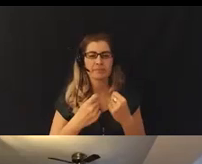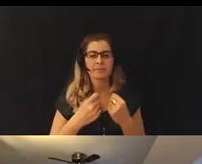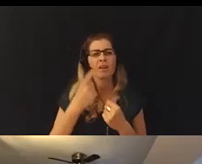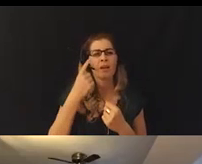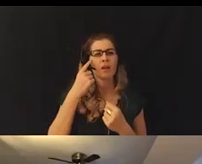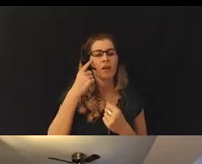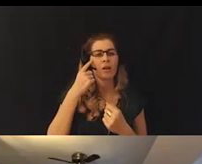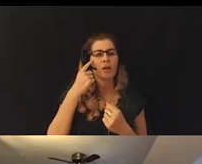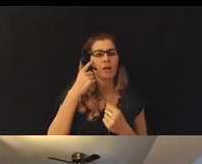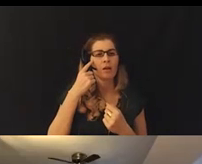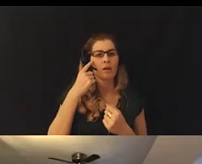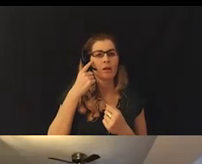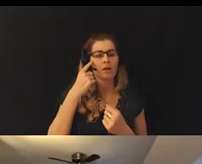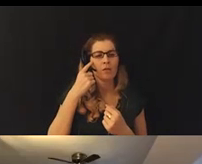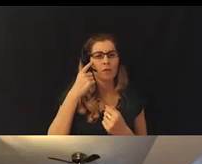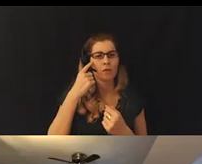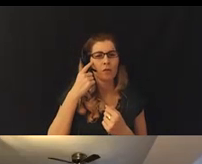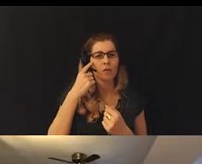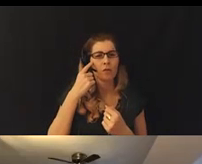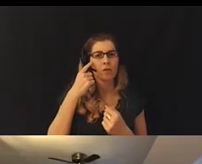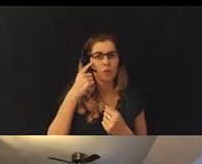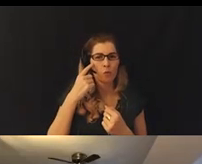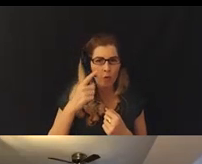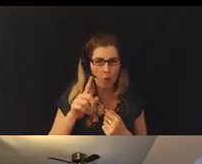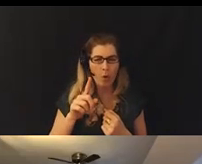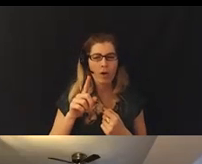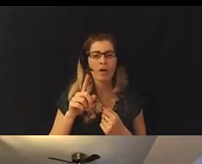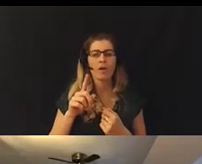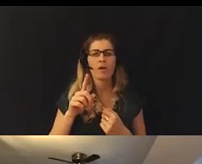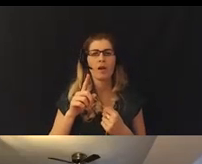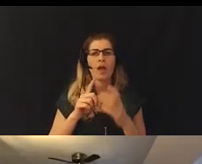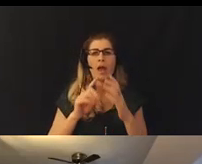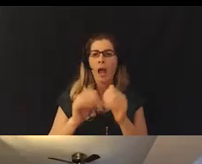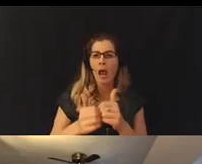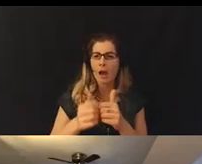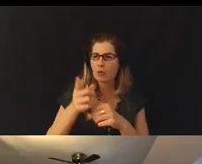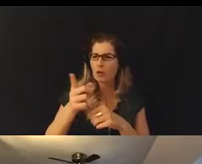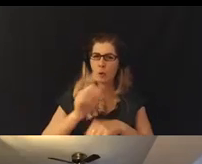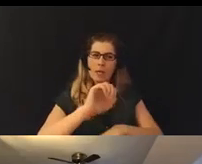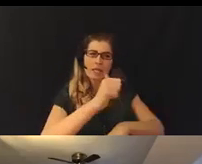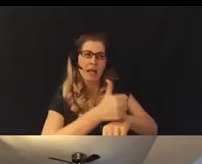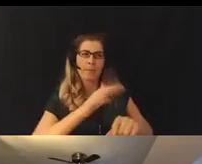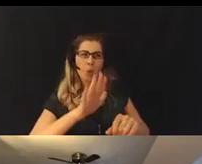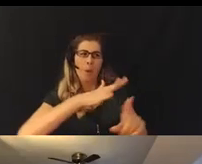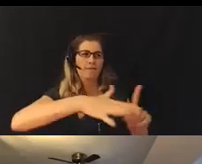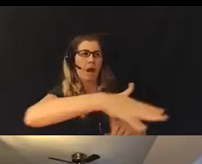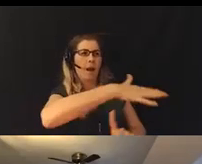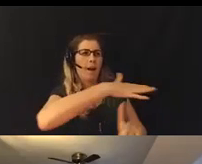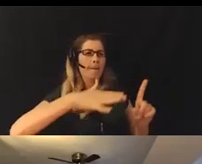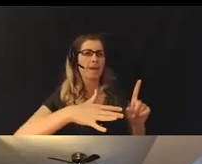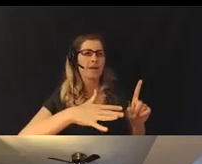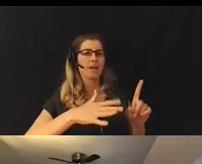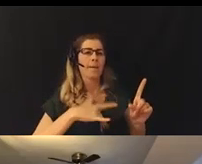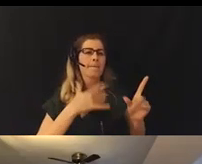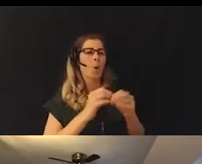Particularly in relation to the way that you set up the space and how it's very inviting as an art